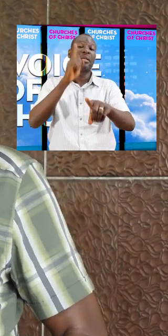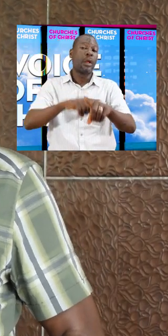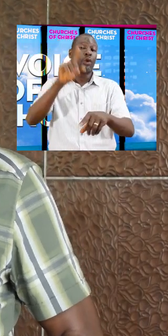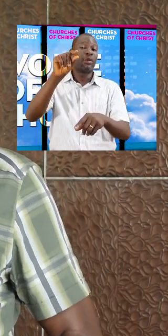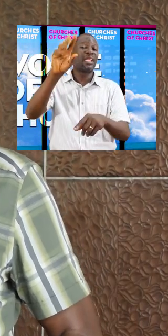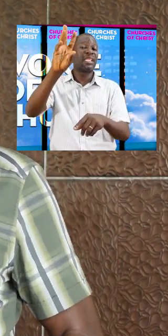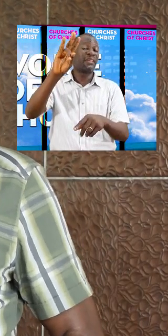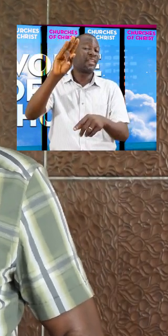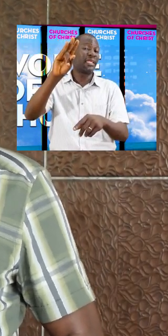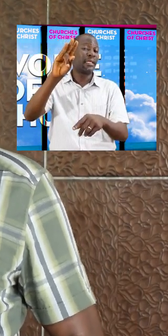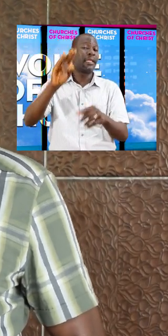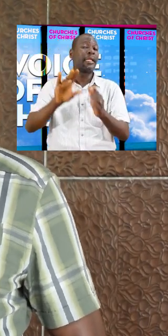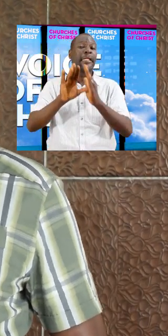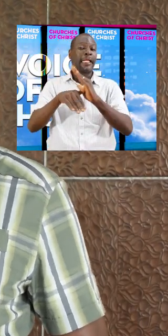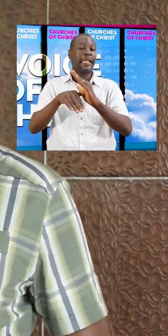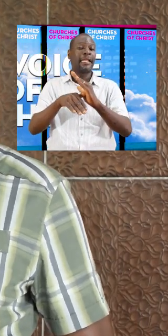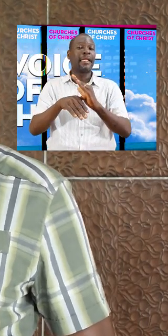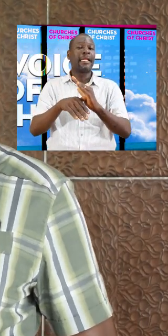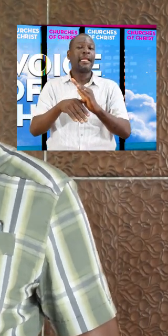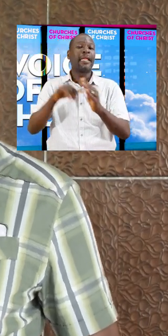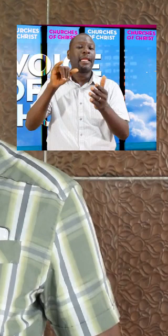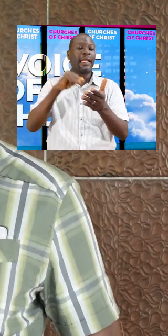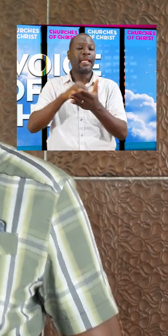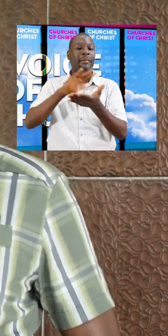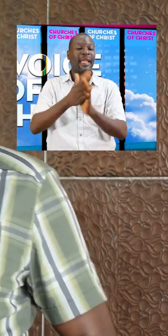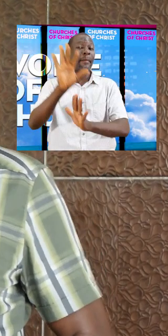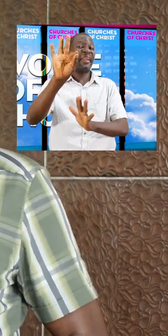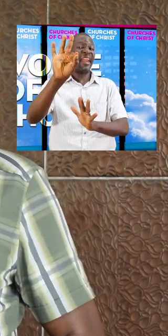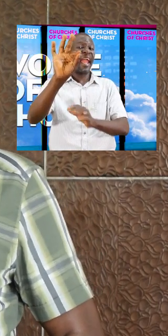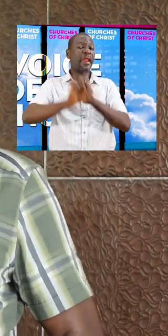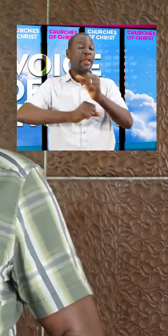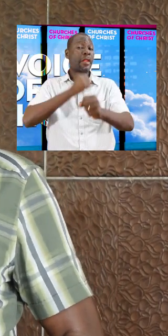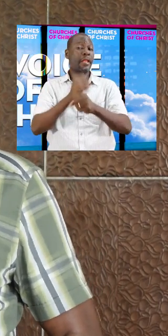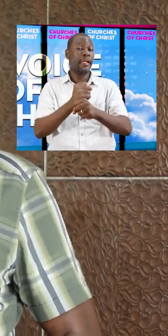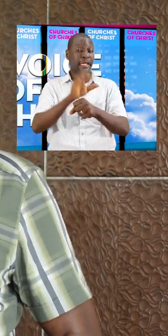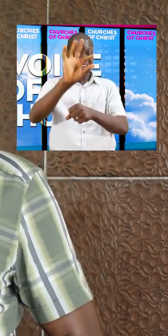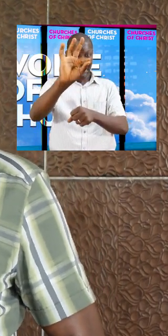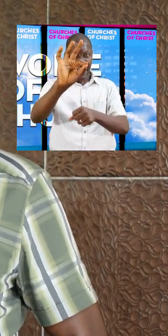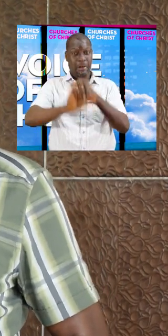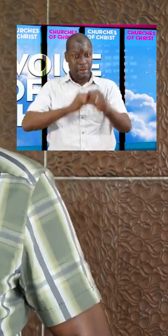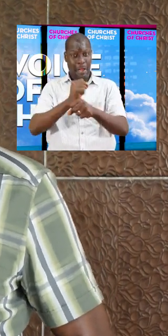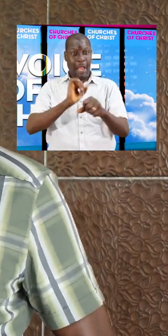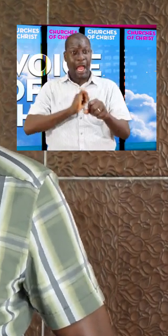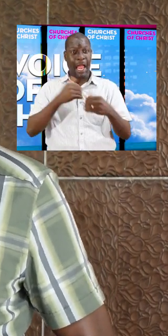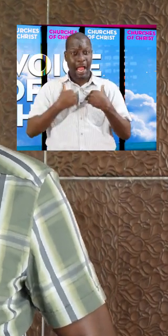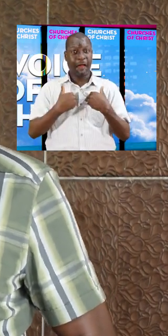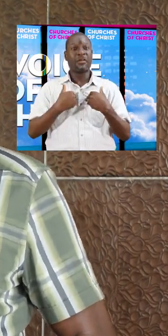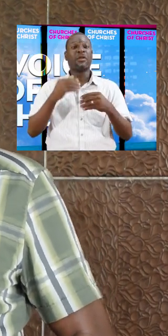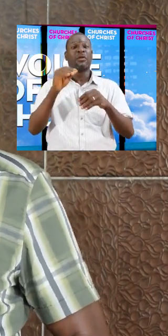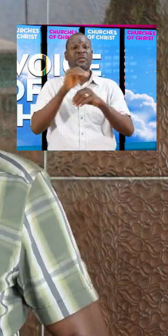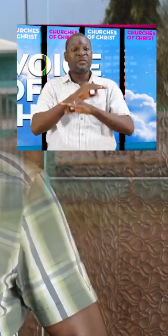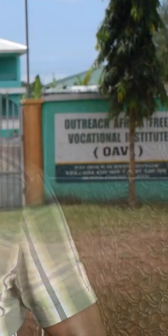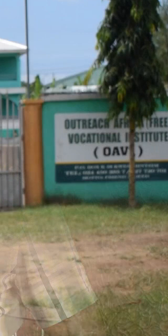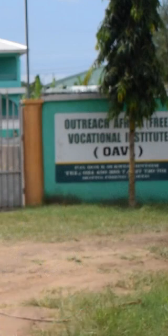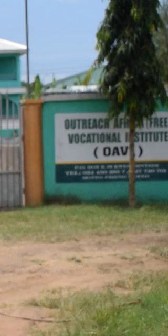2017 no na adi emfie enkron 9 years ena na ba operate free vocational school awa